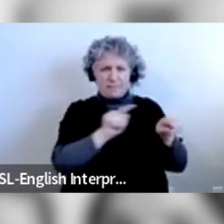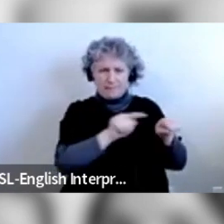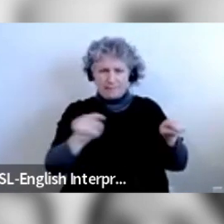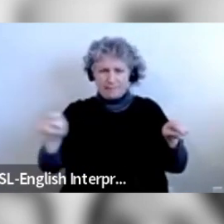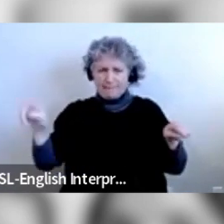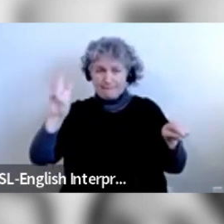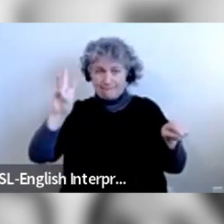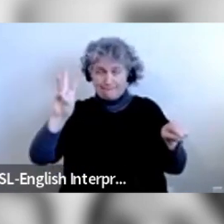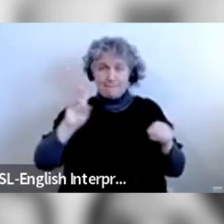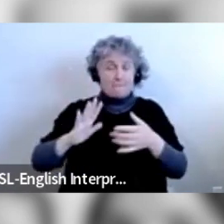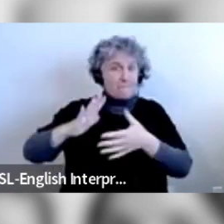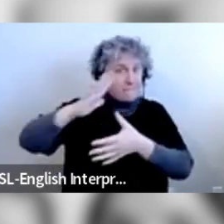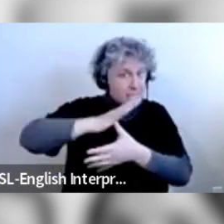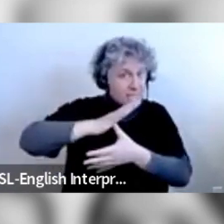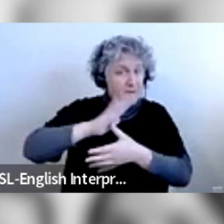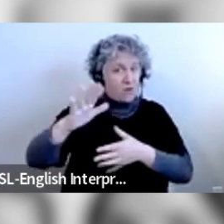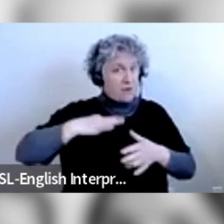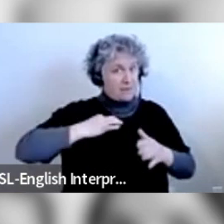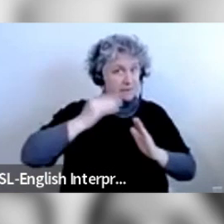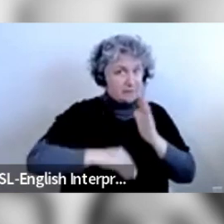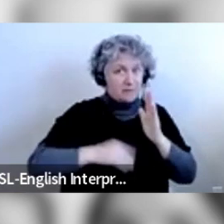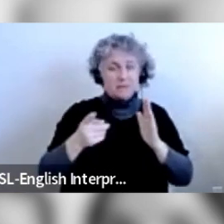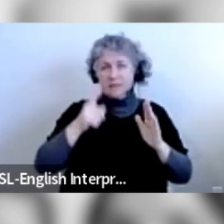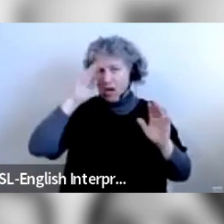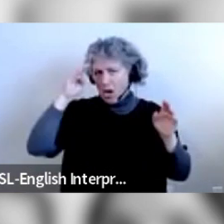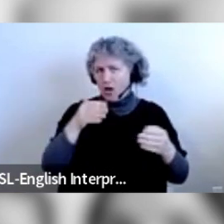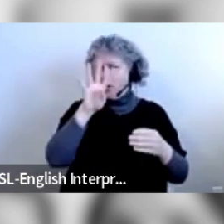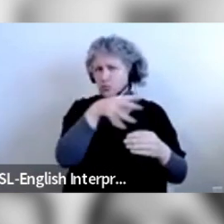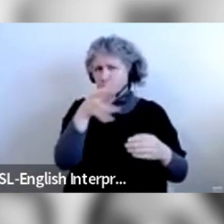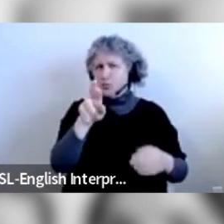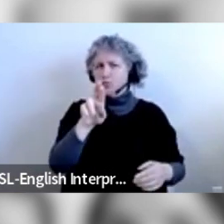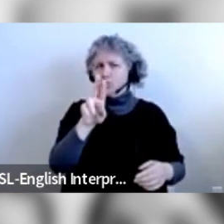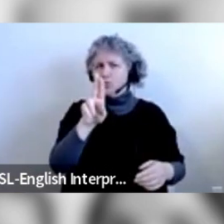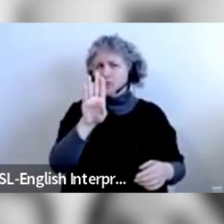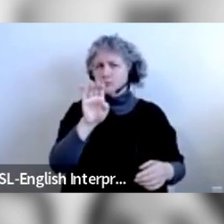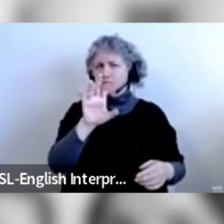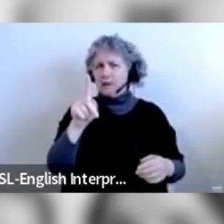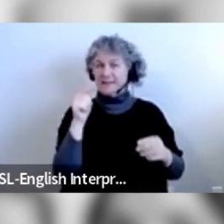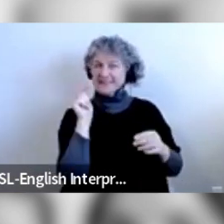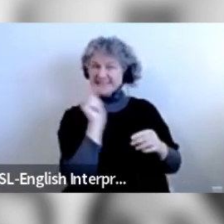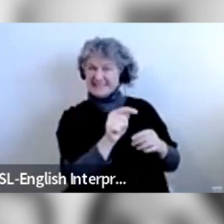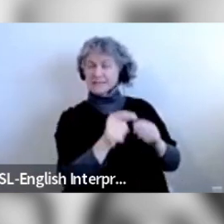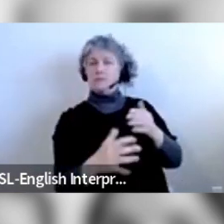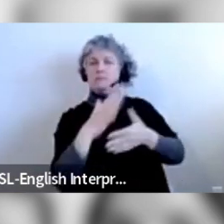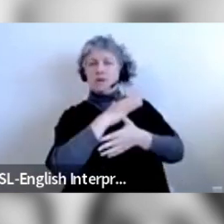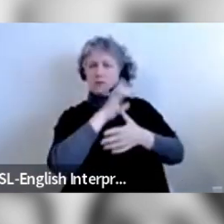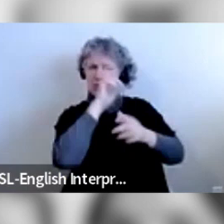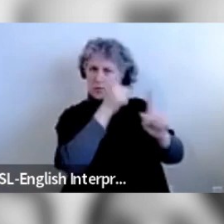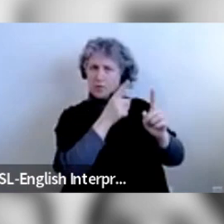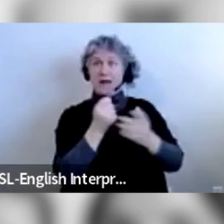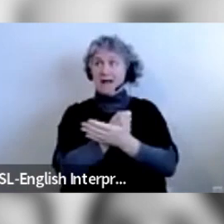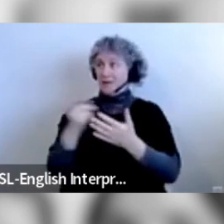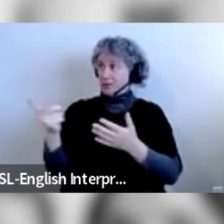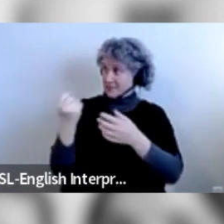be most prioritizing on your application, take a look at that rubric. Those are the exact questions you're scored against. So everything you mentioned is